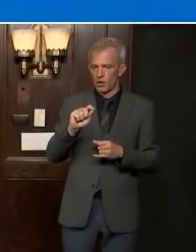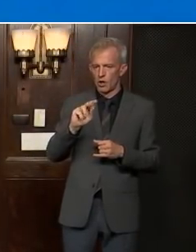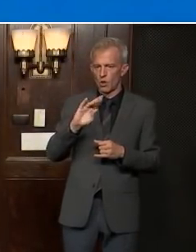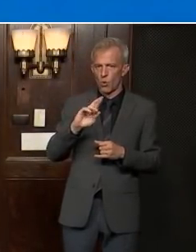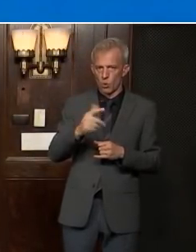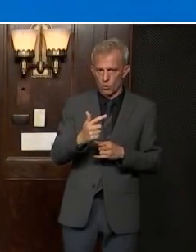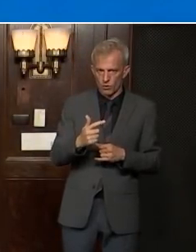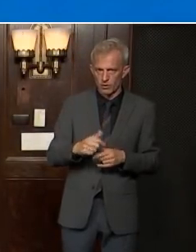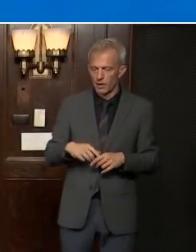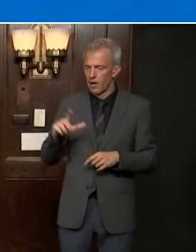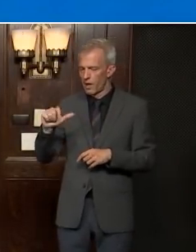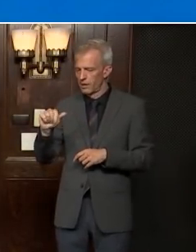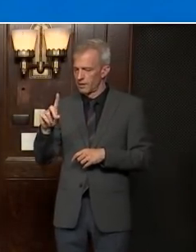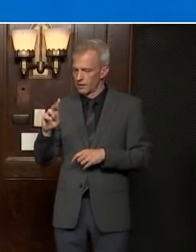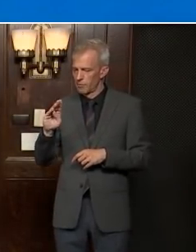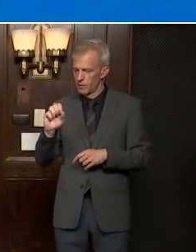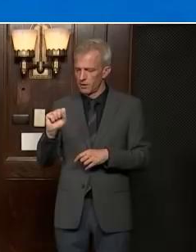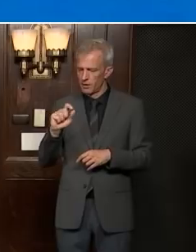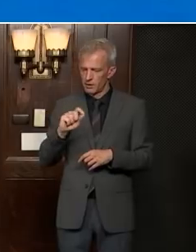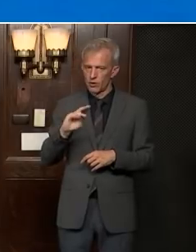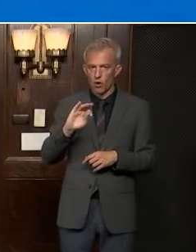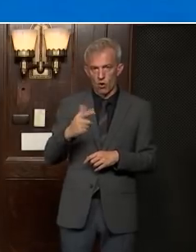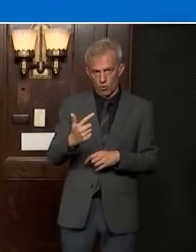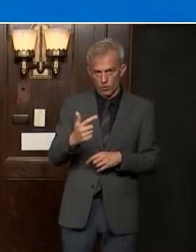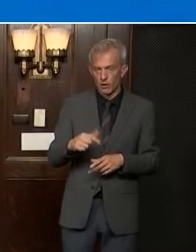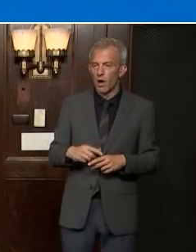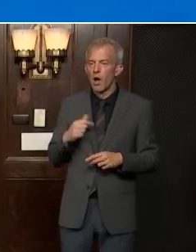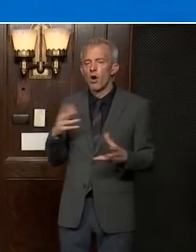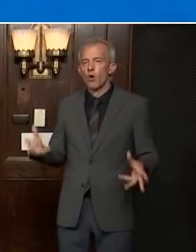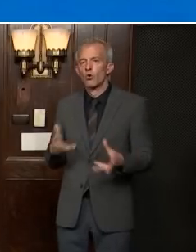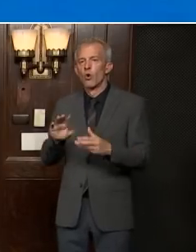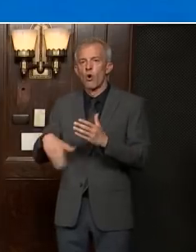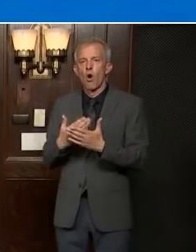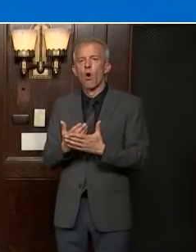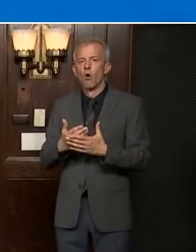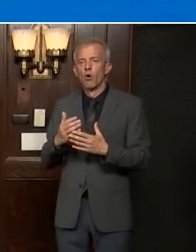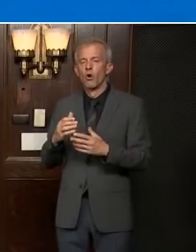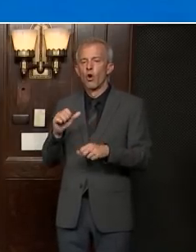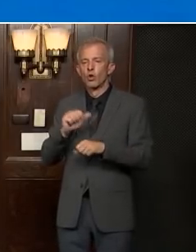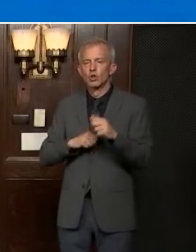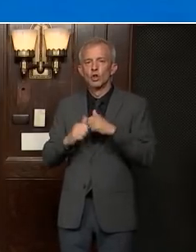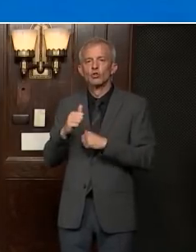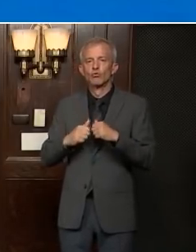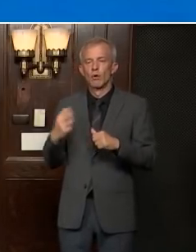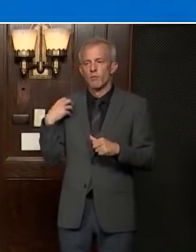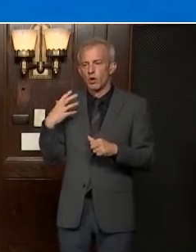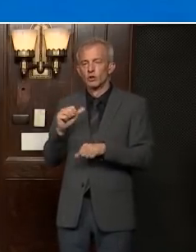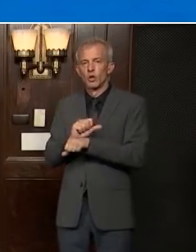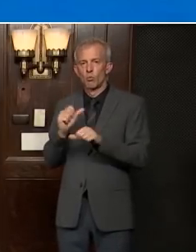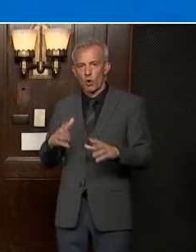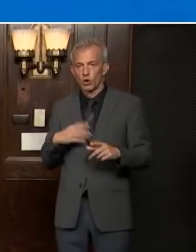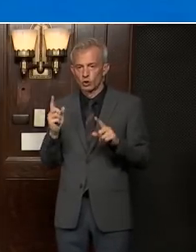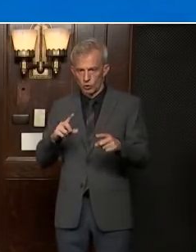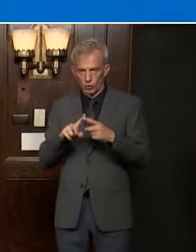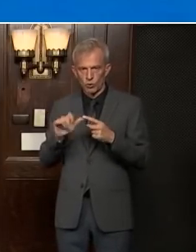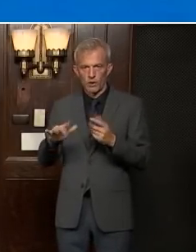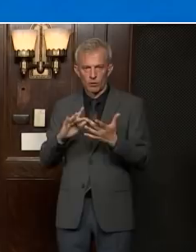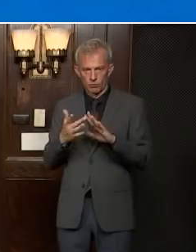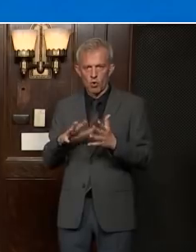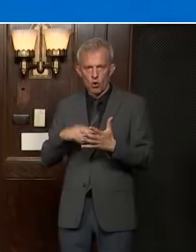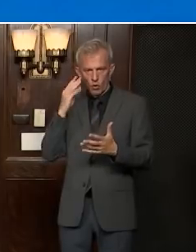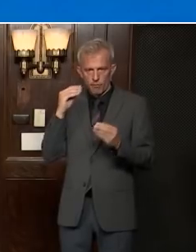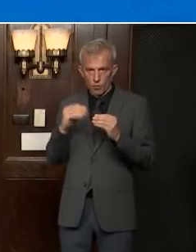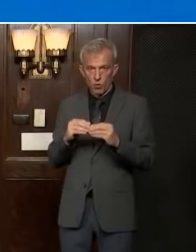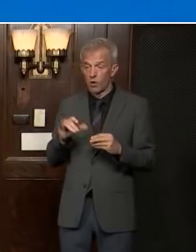ladbs.org. And I encourage all construction employers and workers to visit the site and to learn more. And if you've already had an